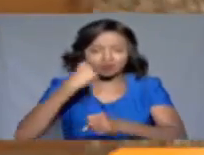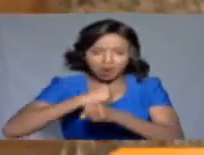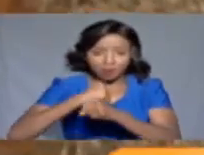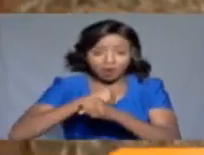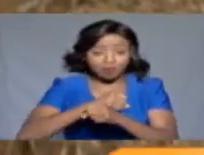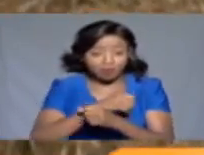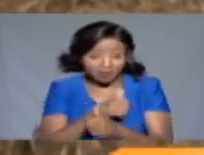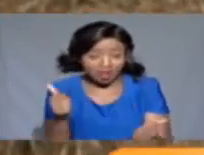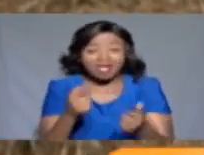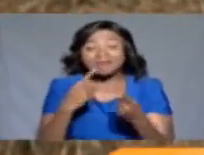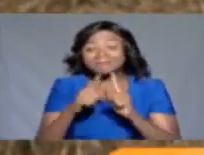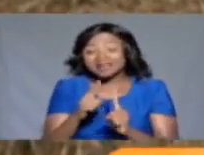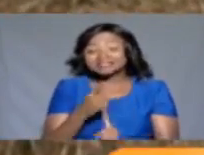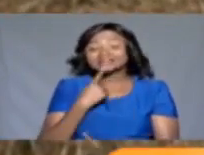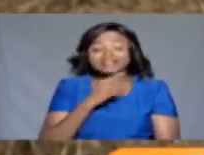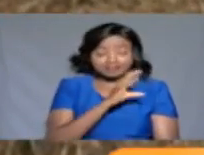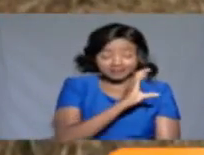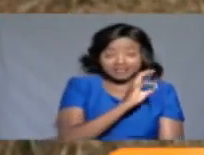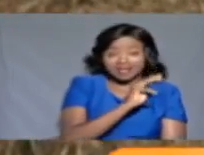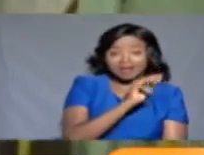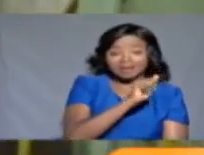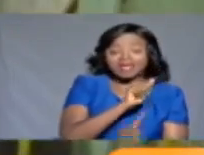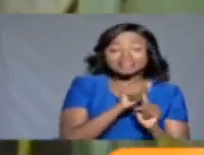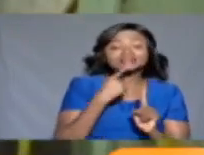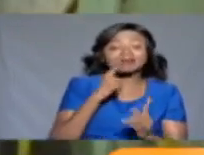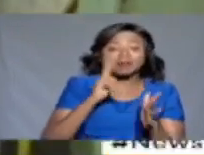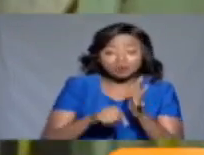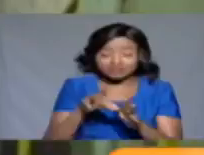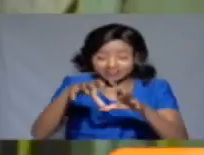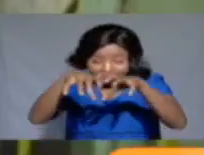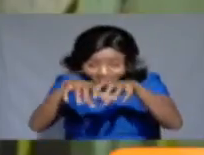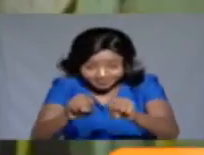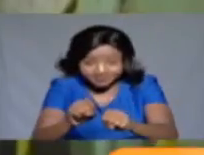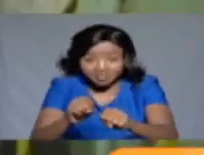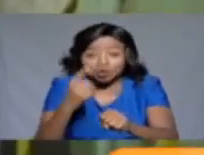Mumias can only be passed by shareholders of the company in an annual general meeting.